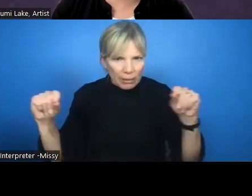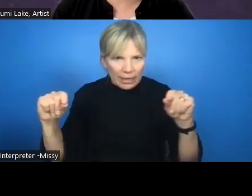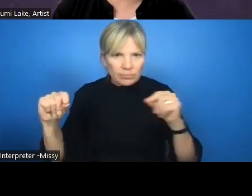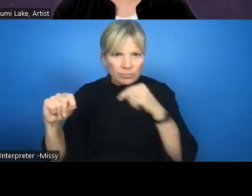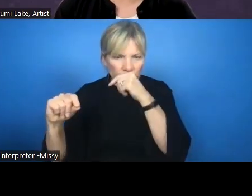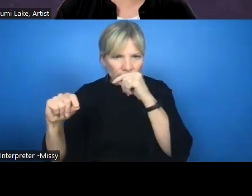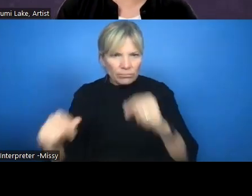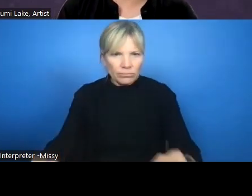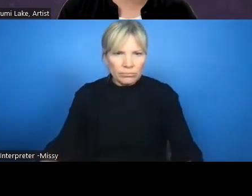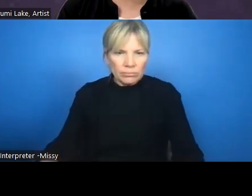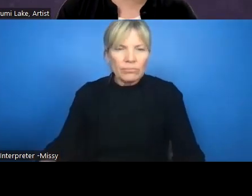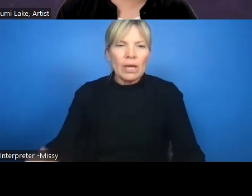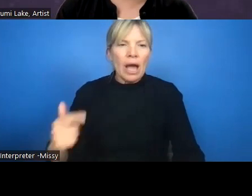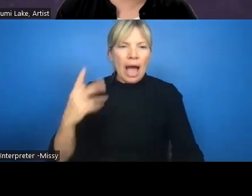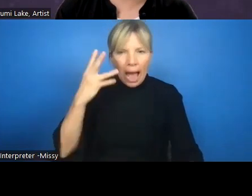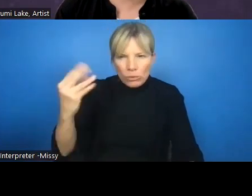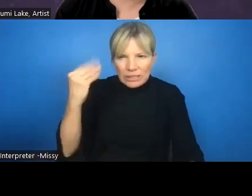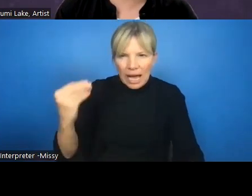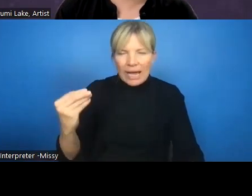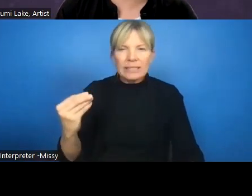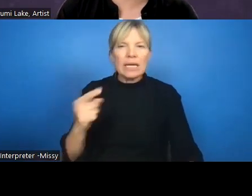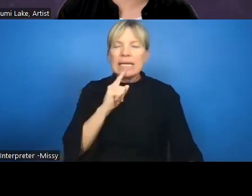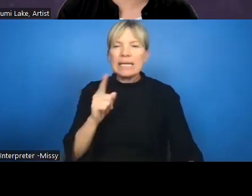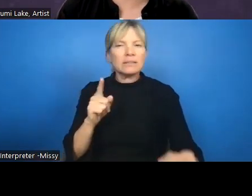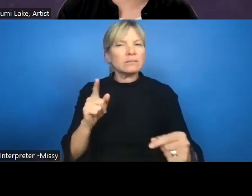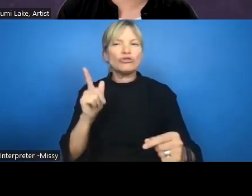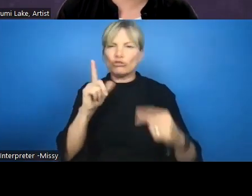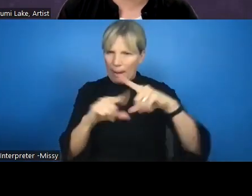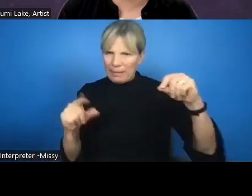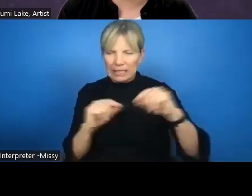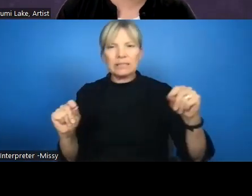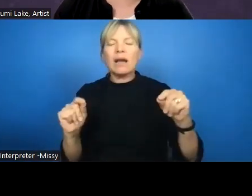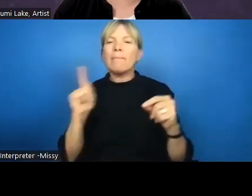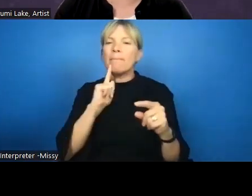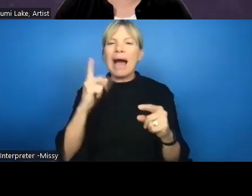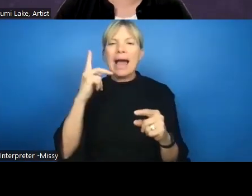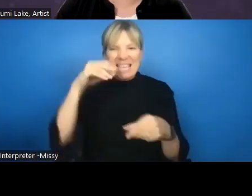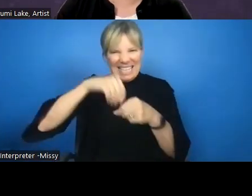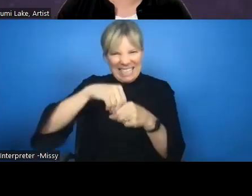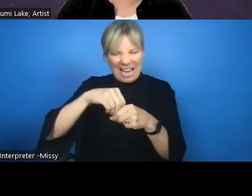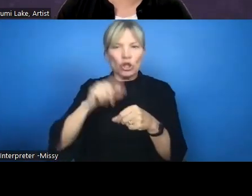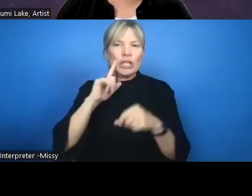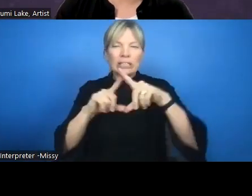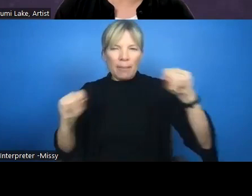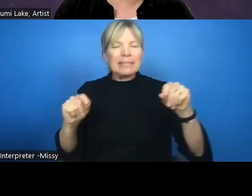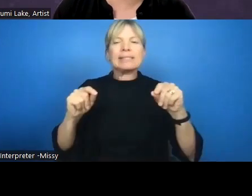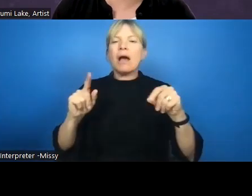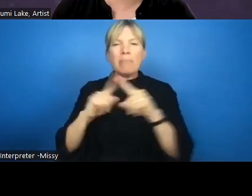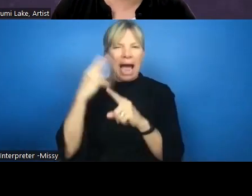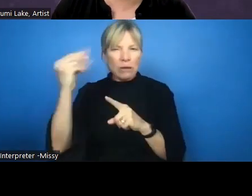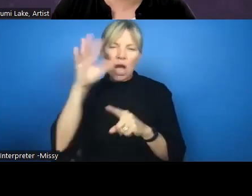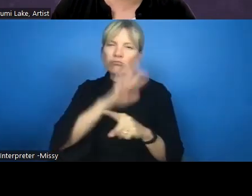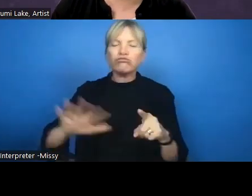outside so inside is very, very Japanese, but outside is a very Western. So I thought it's like a very